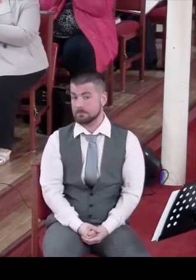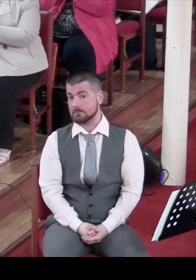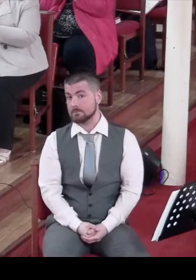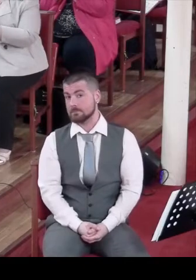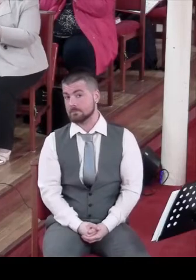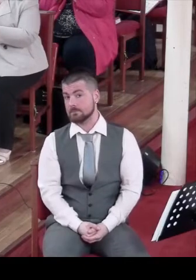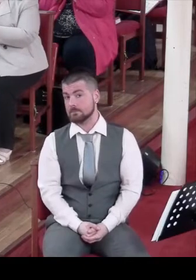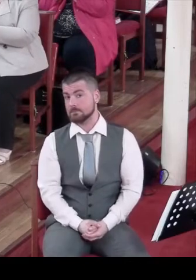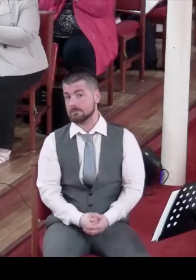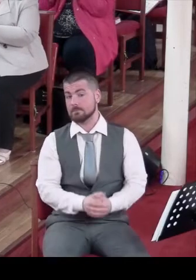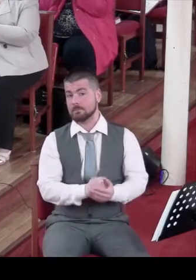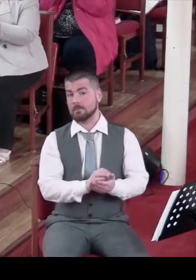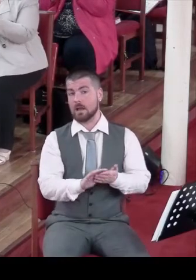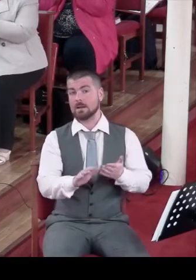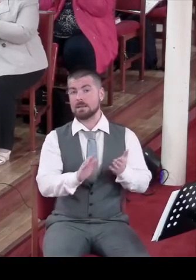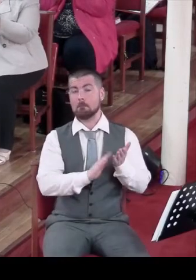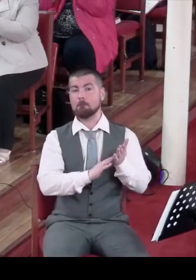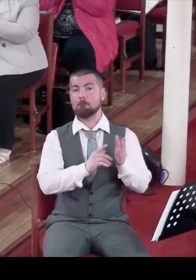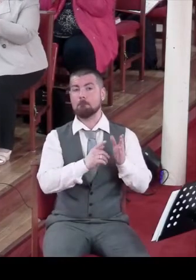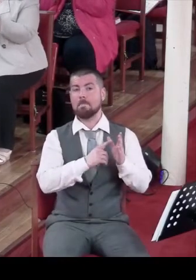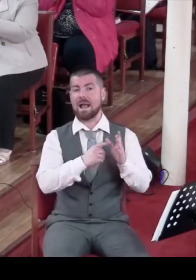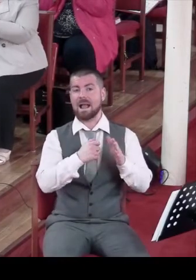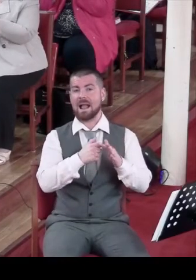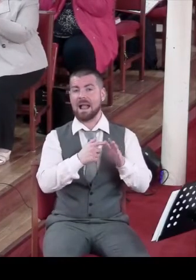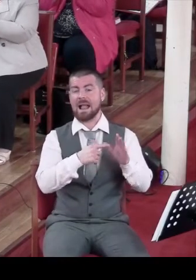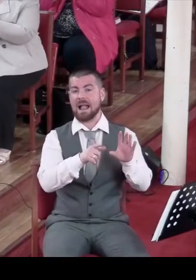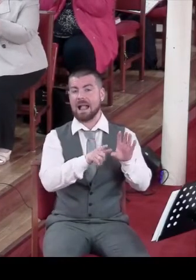And Margaret Mackay.